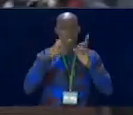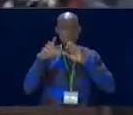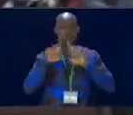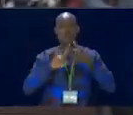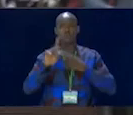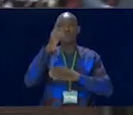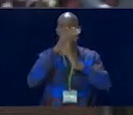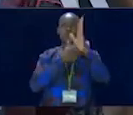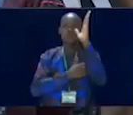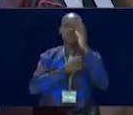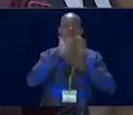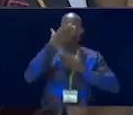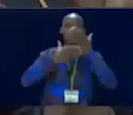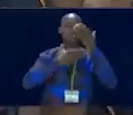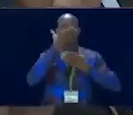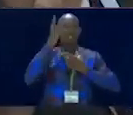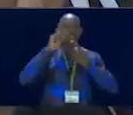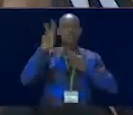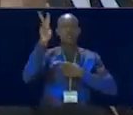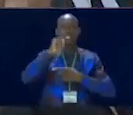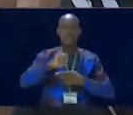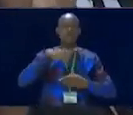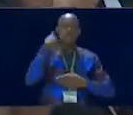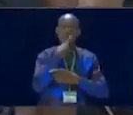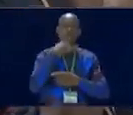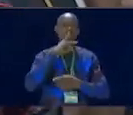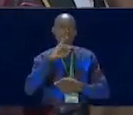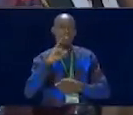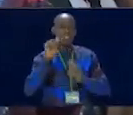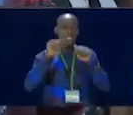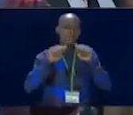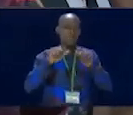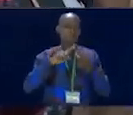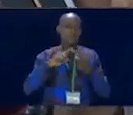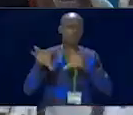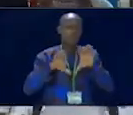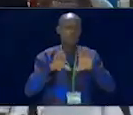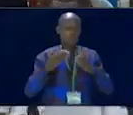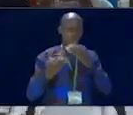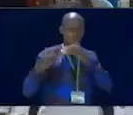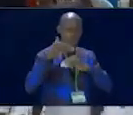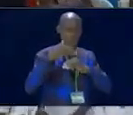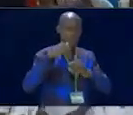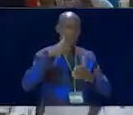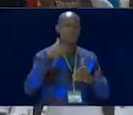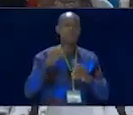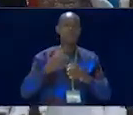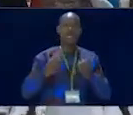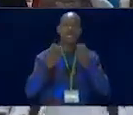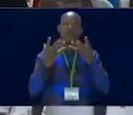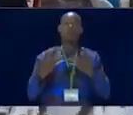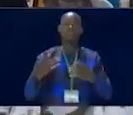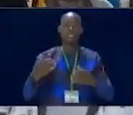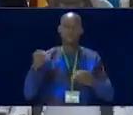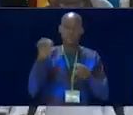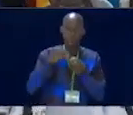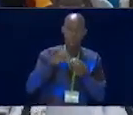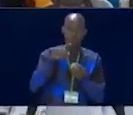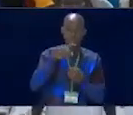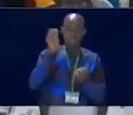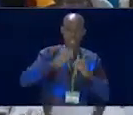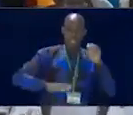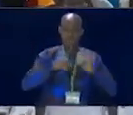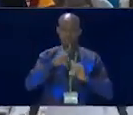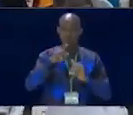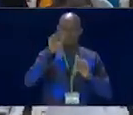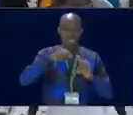now unto him who is able to do exceedingly, abundantly, more than you can